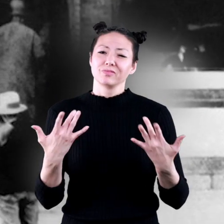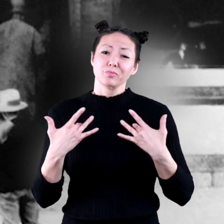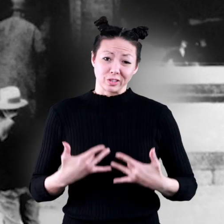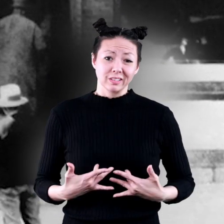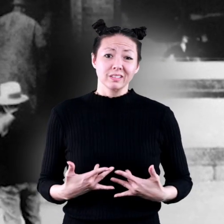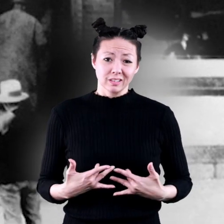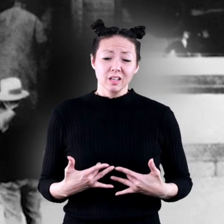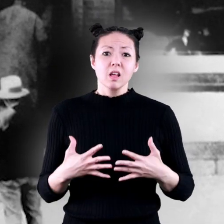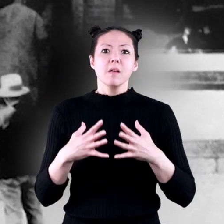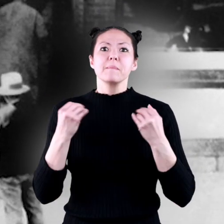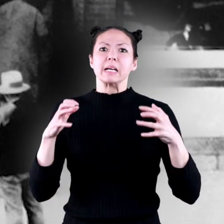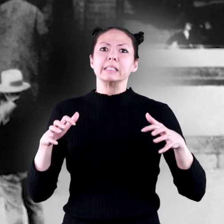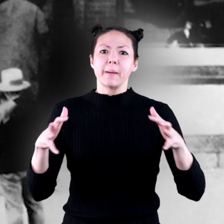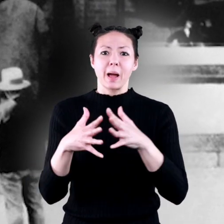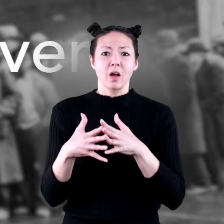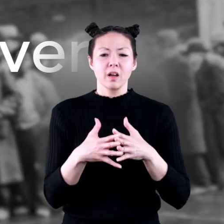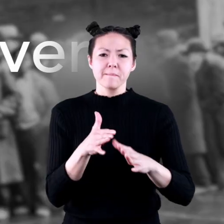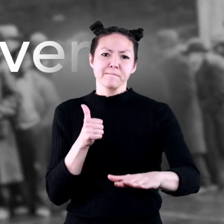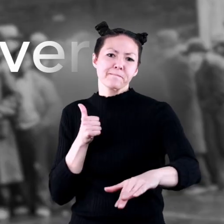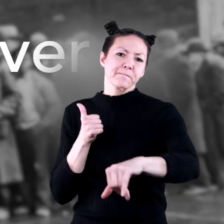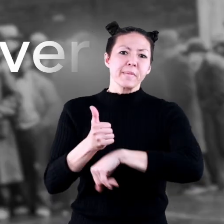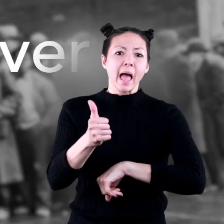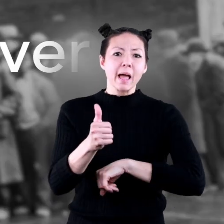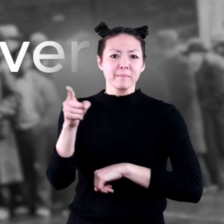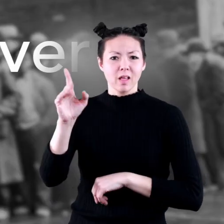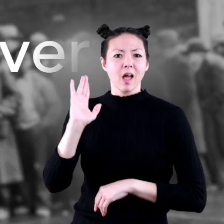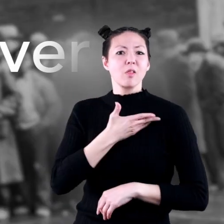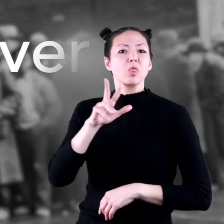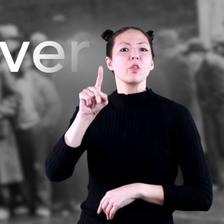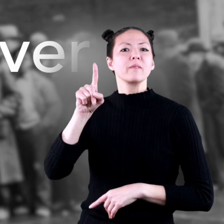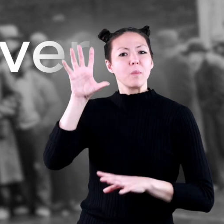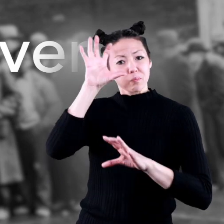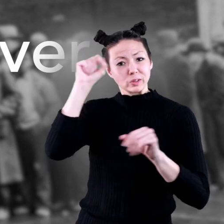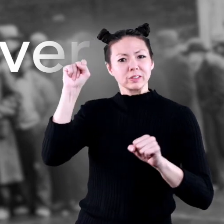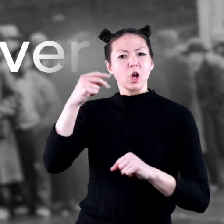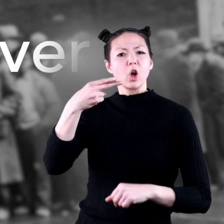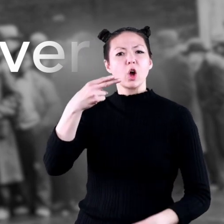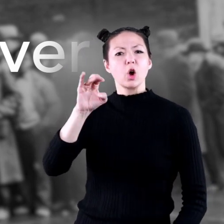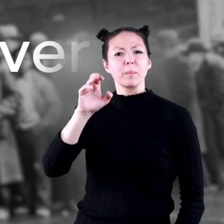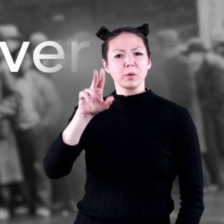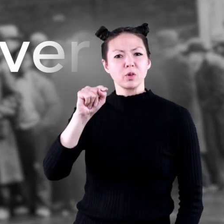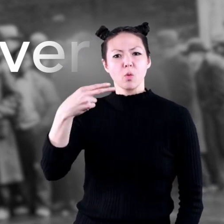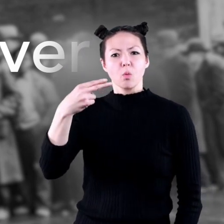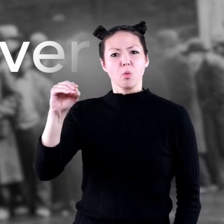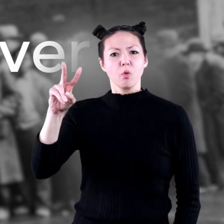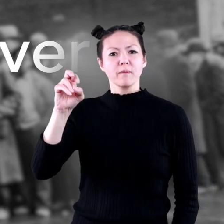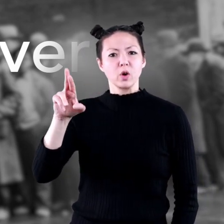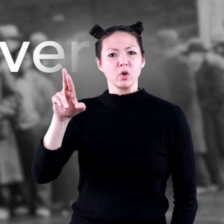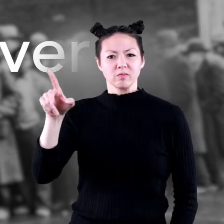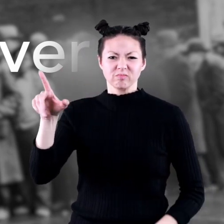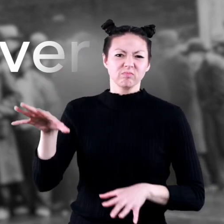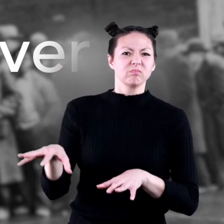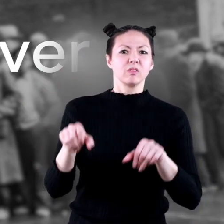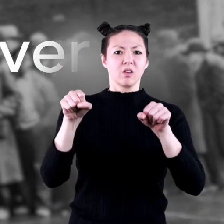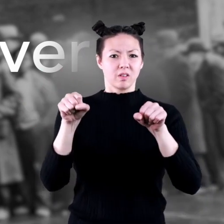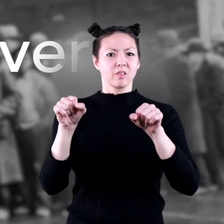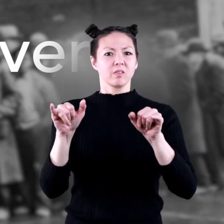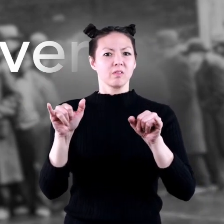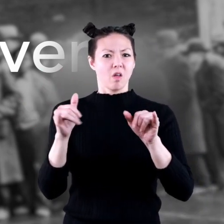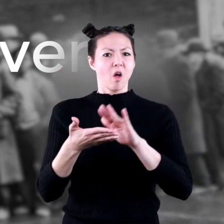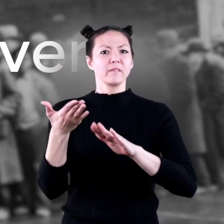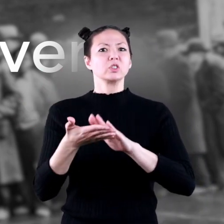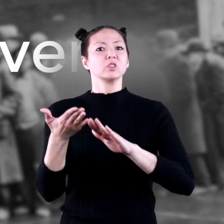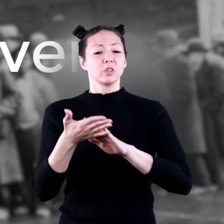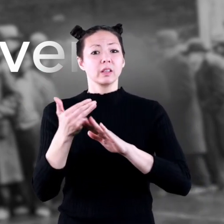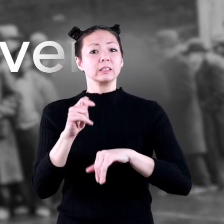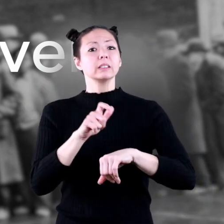wonder they called it a depression. A lot of Americans blamed the situation on our 31st president, Herbert Hoover, who